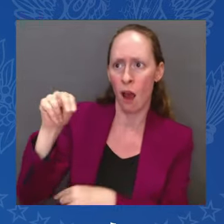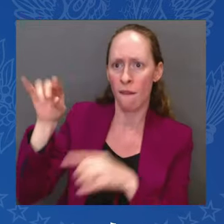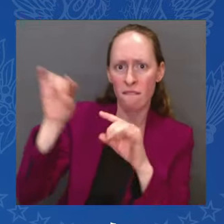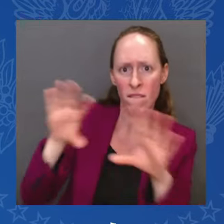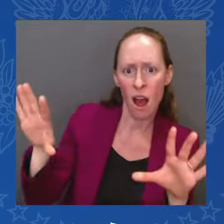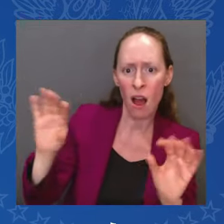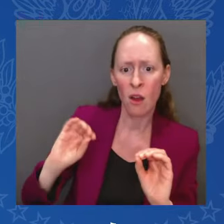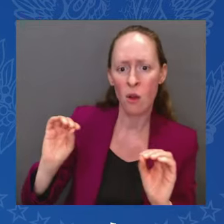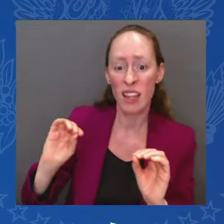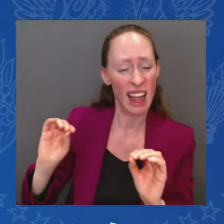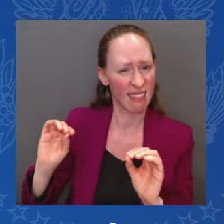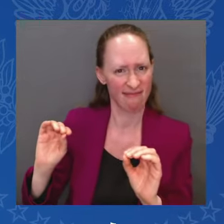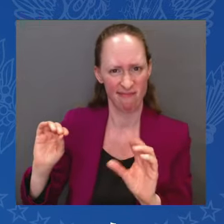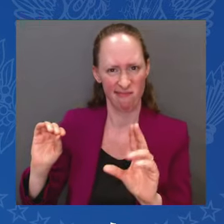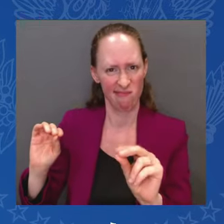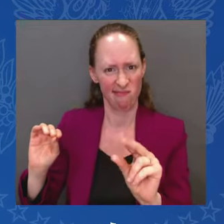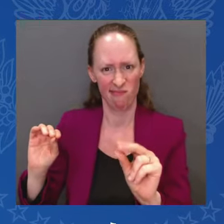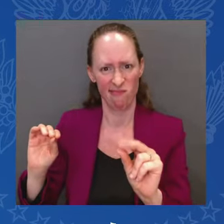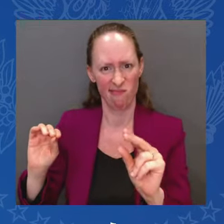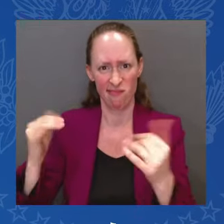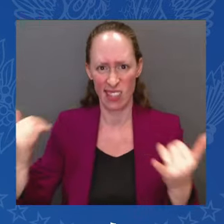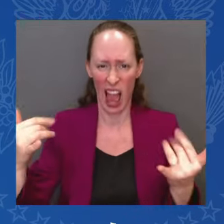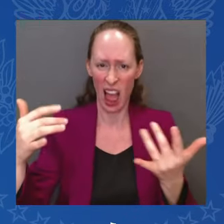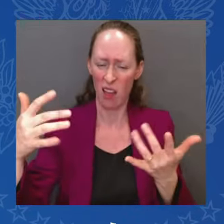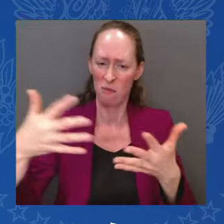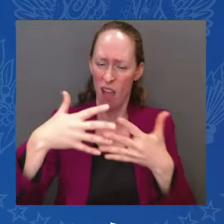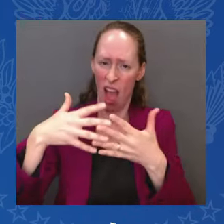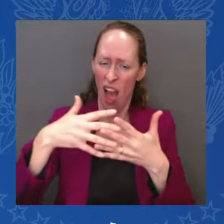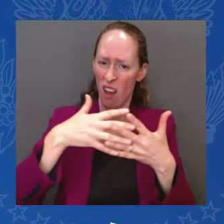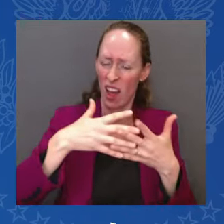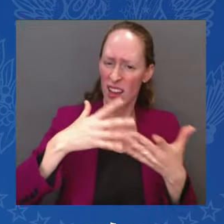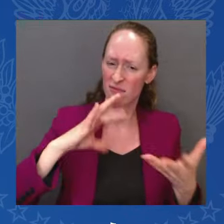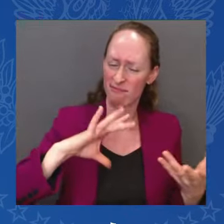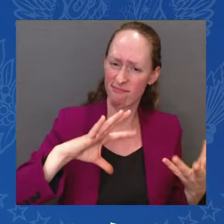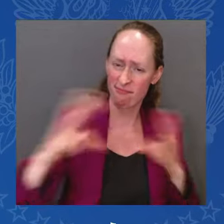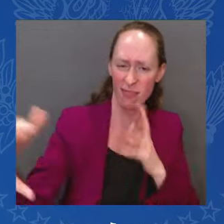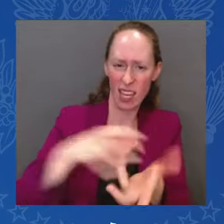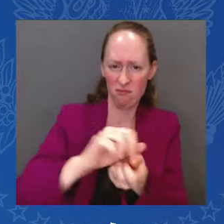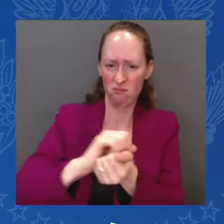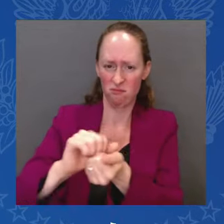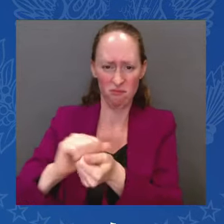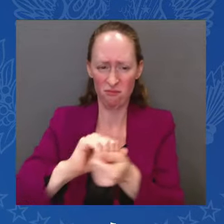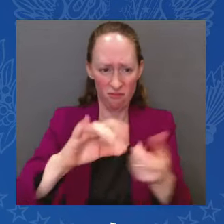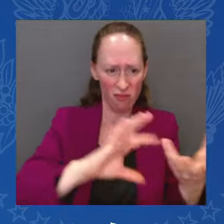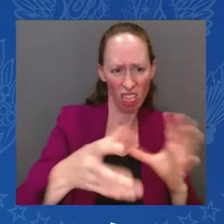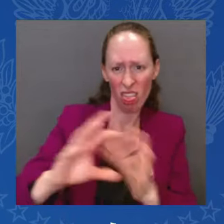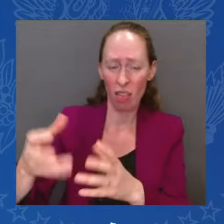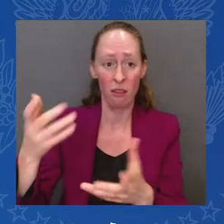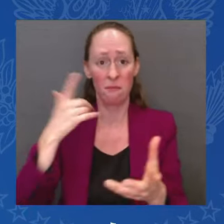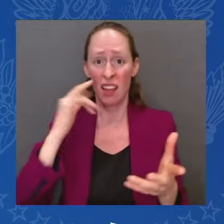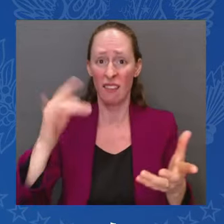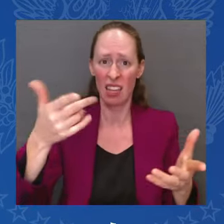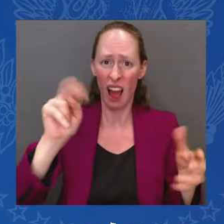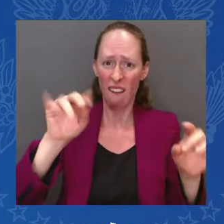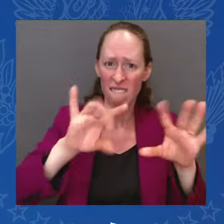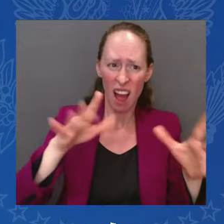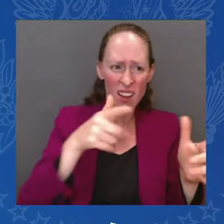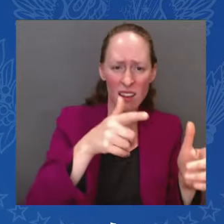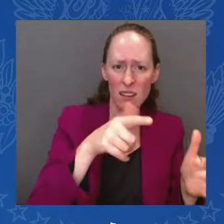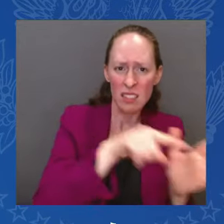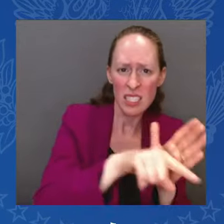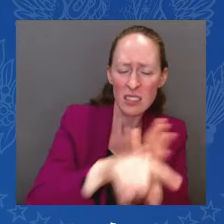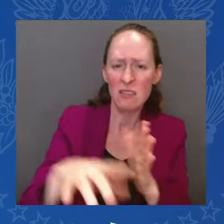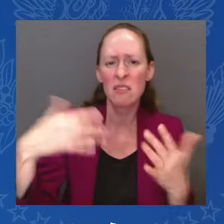apart by the tragedy of it all, and torn apart by the fear and trauma that results from